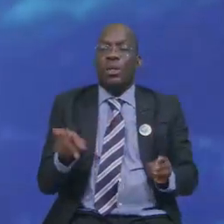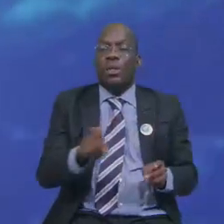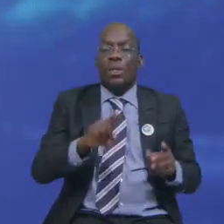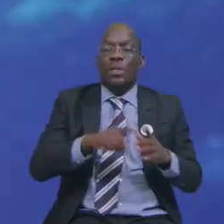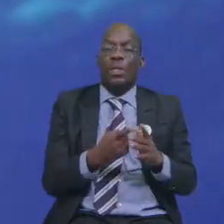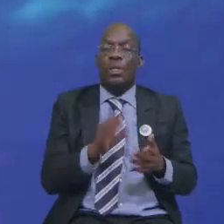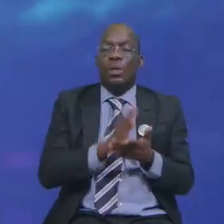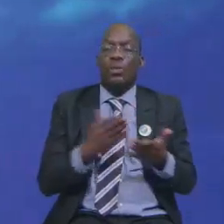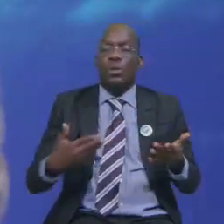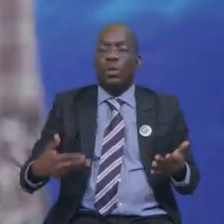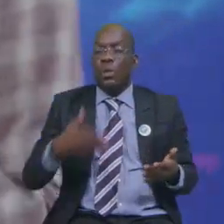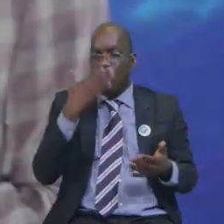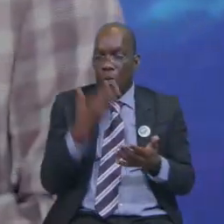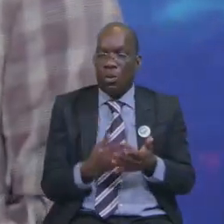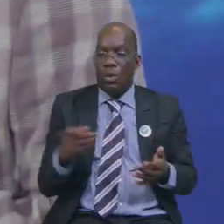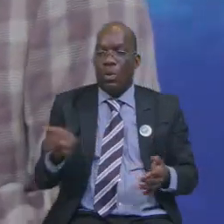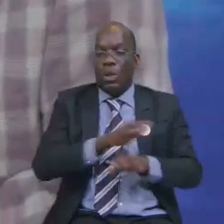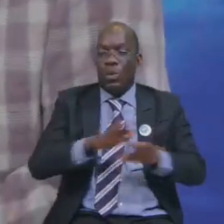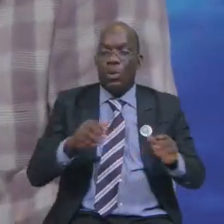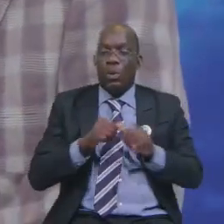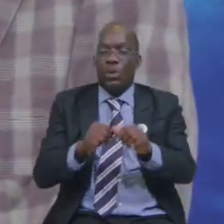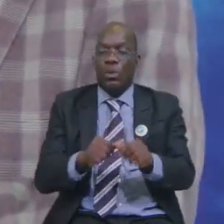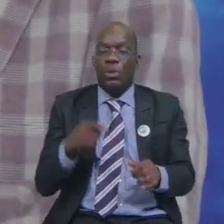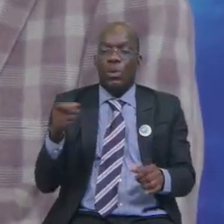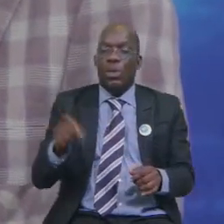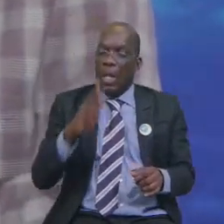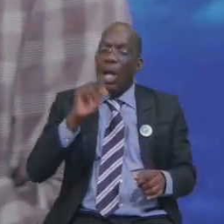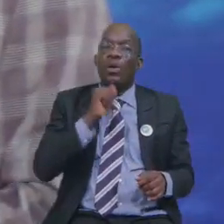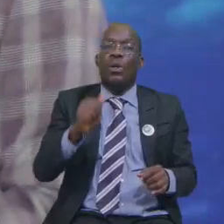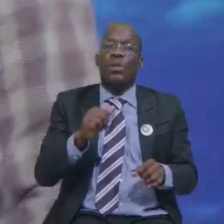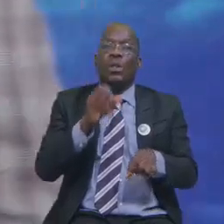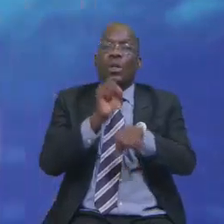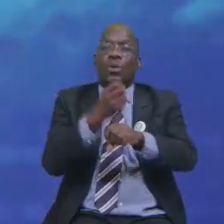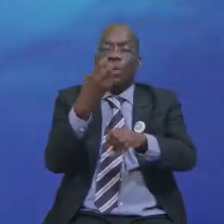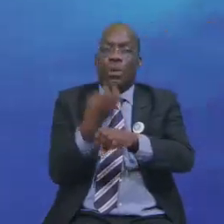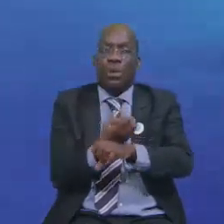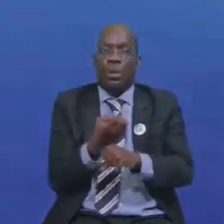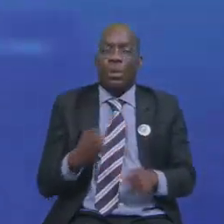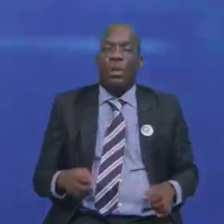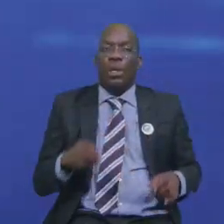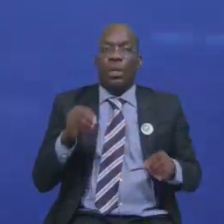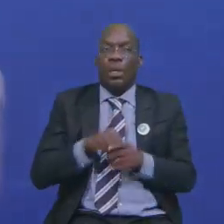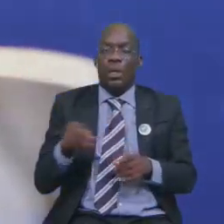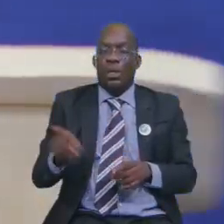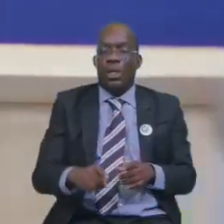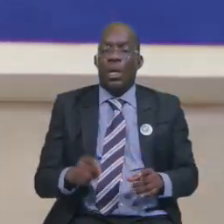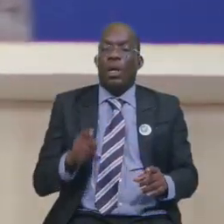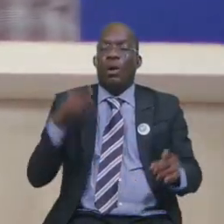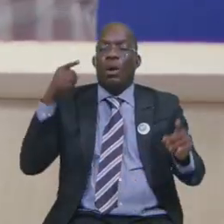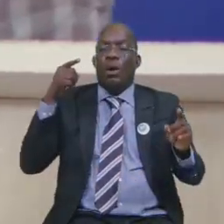don't continue. They're not diligent. They're not firm in their purpose. But now,